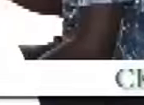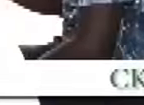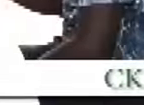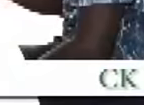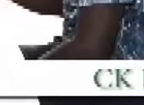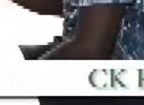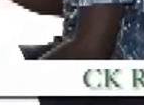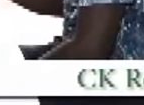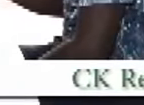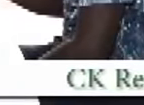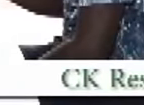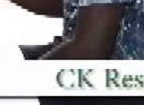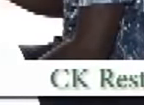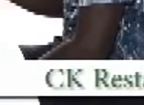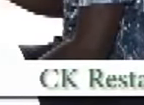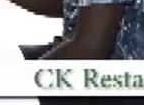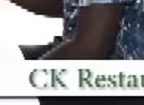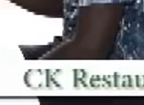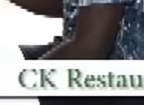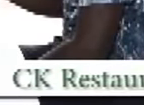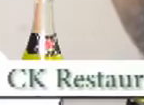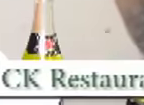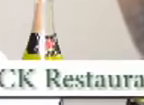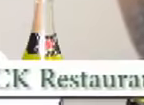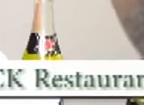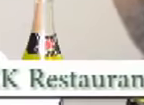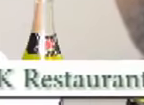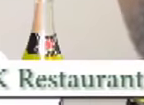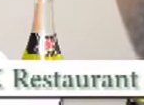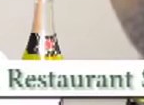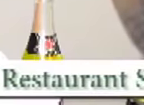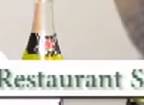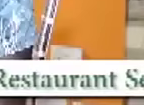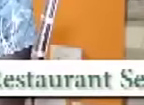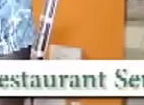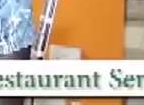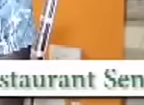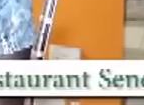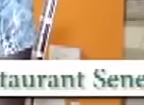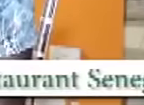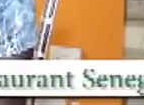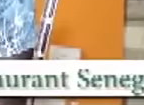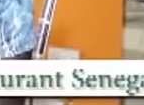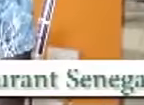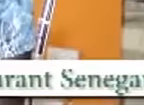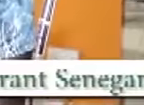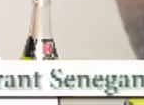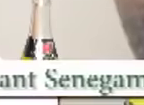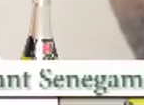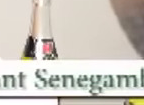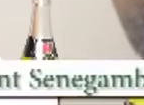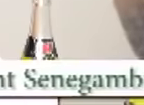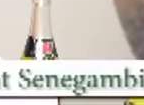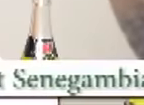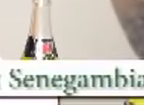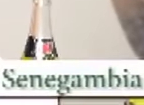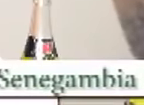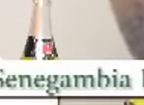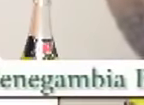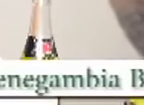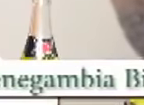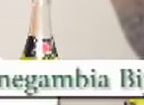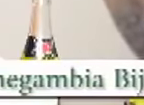Seneata, Adiata, Topotoro, Fanankenda, Mabiji. Luntan During, Tamala, Abeka Domoro